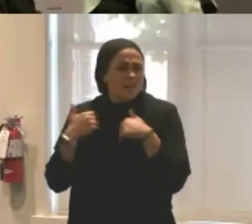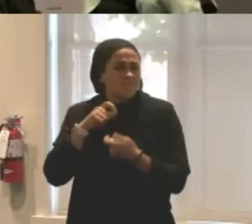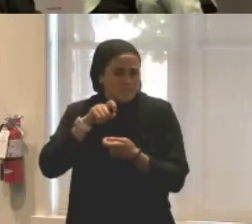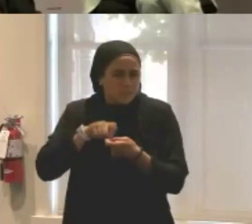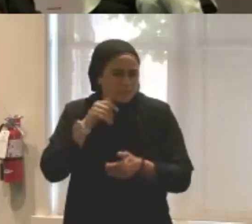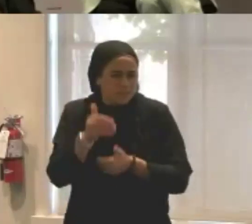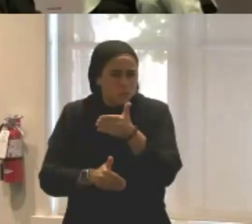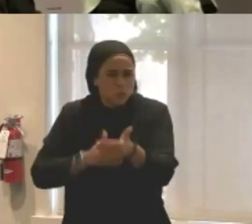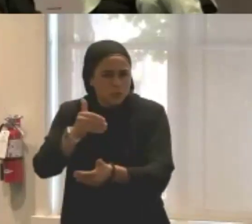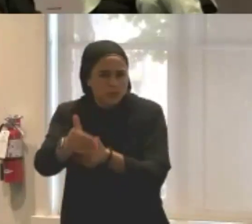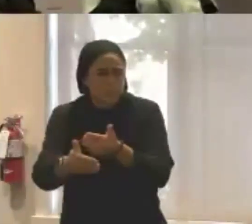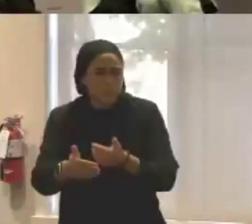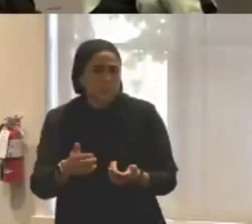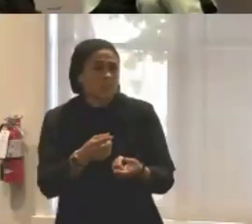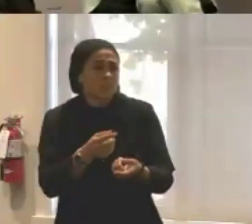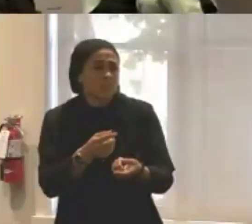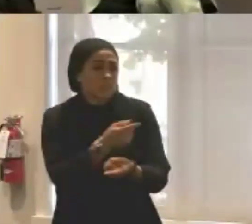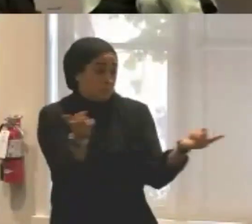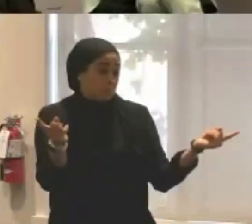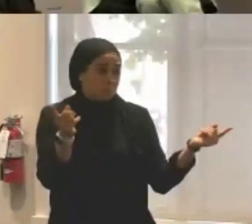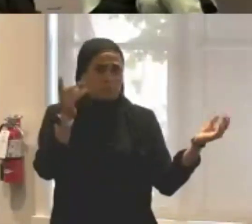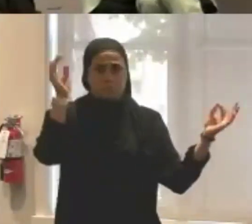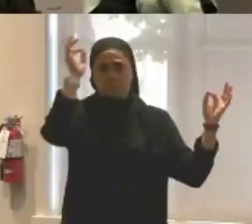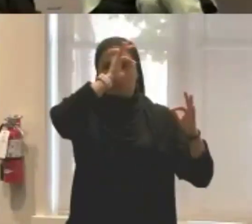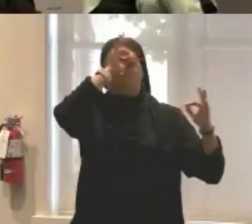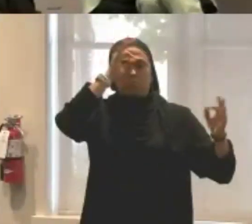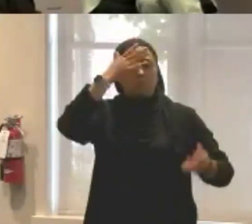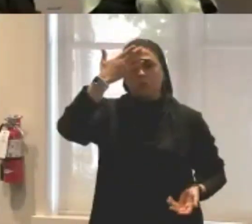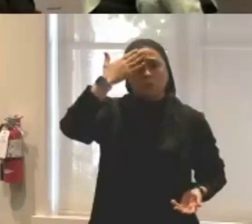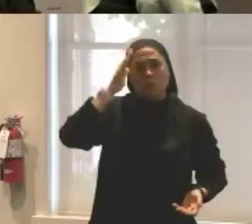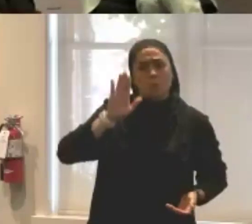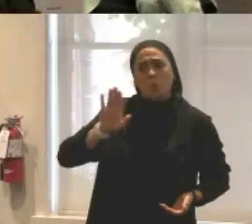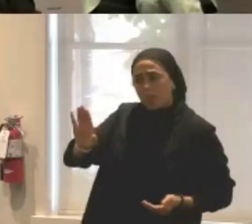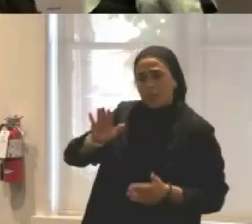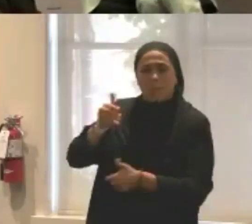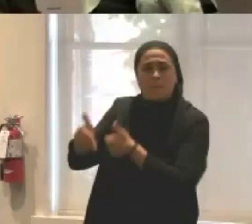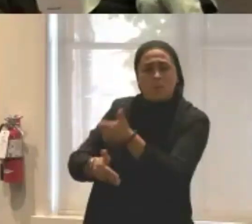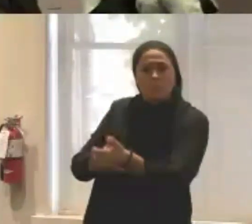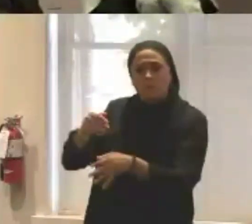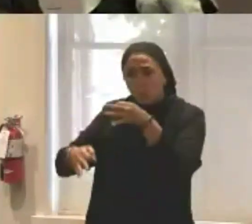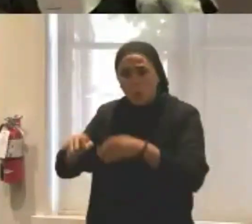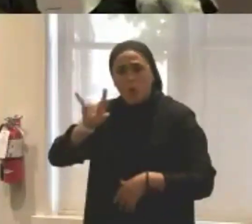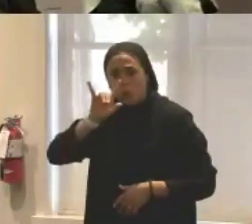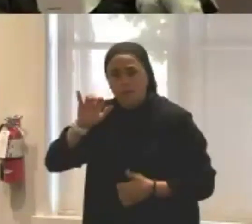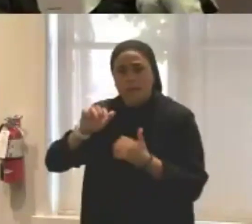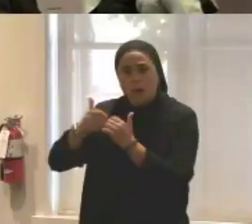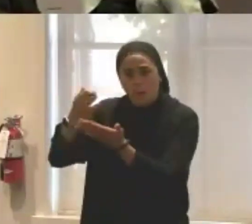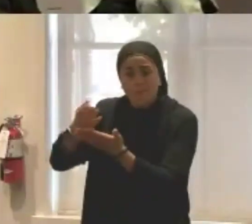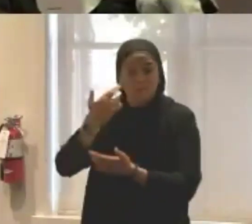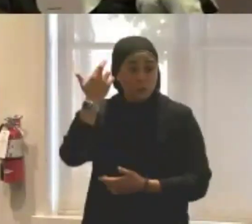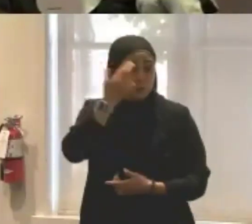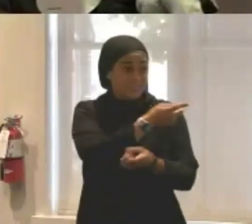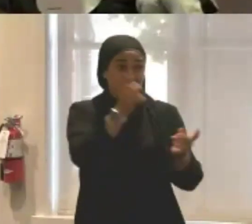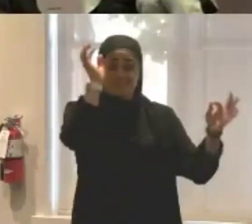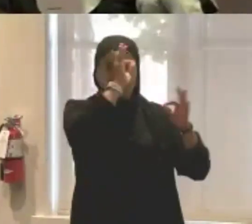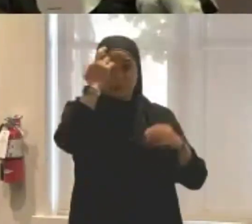through, and many of us, we don't know what it is. We are not aware of that, what that procedure looks like, because of our privilege. So for